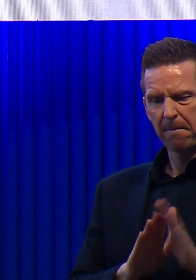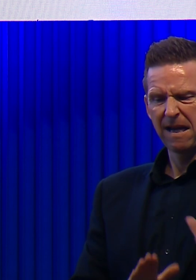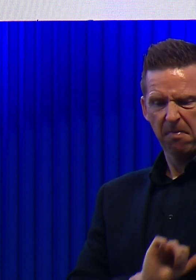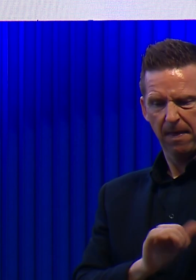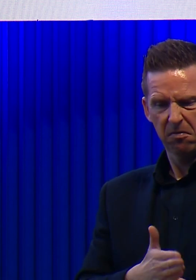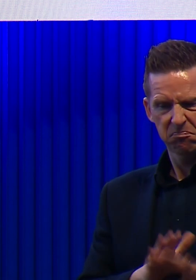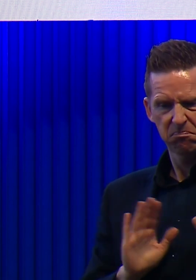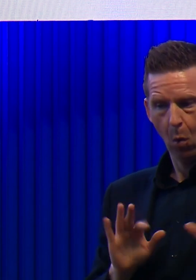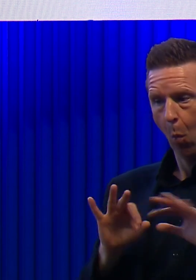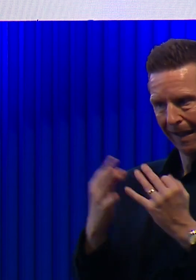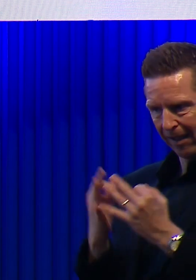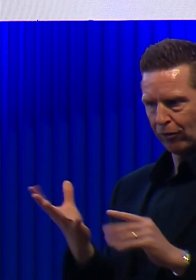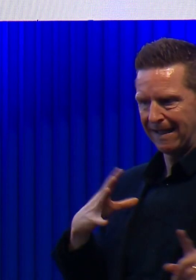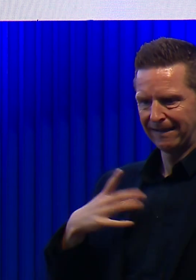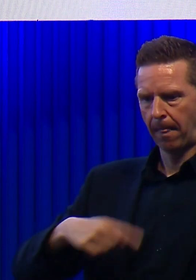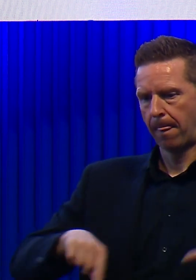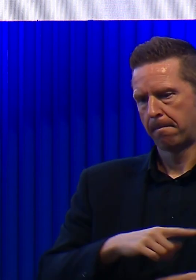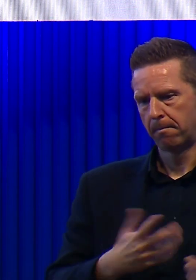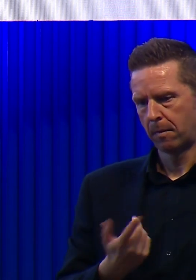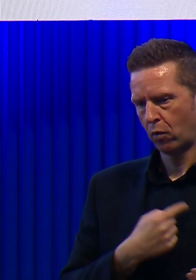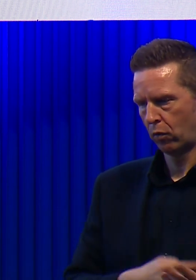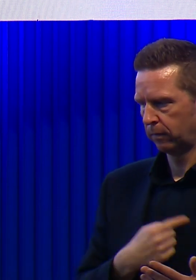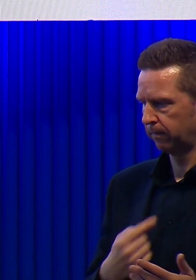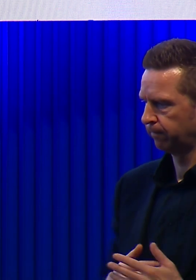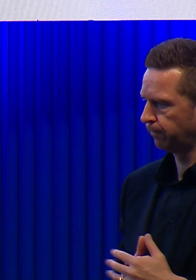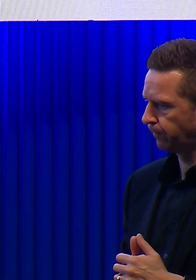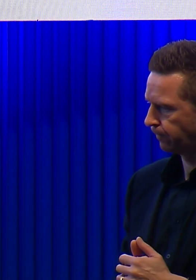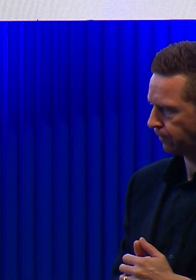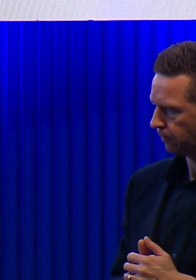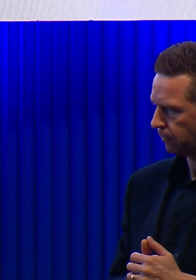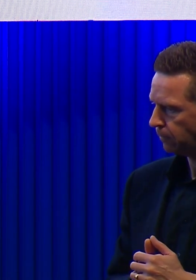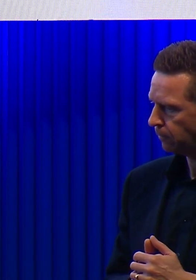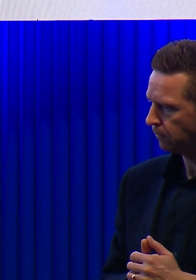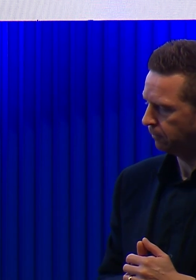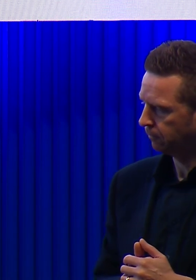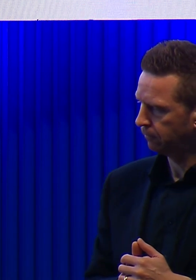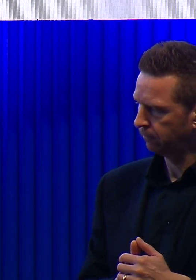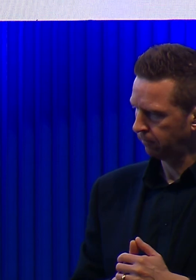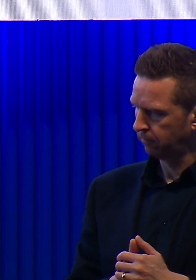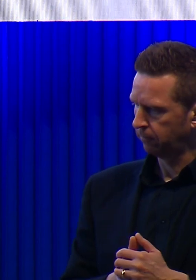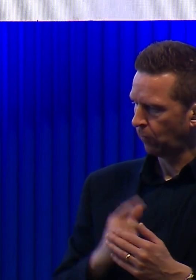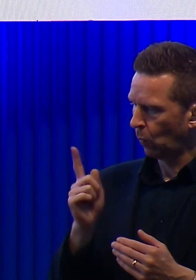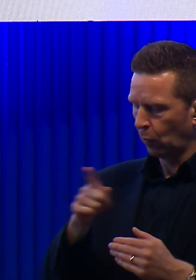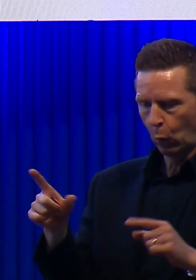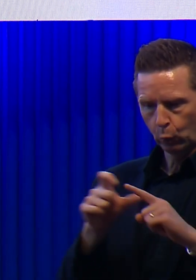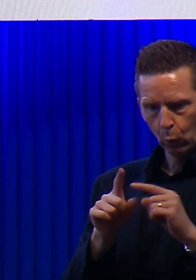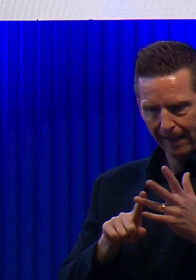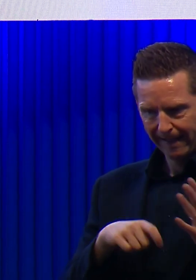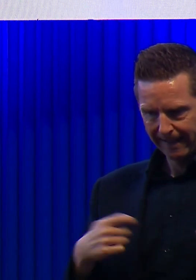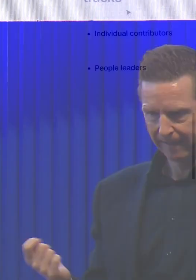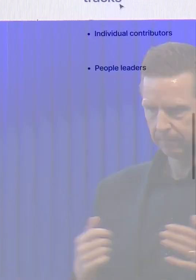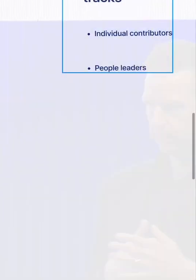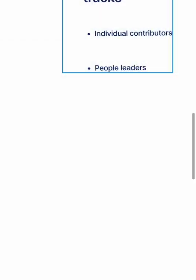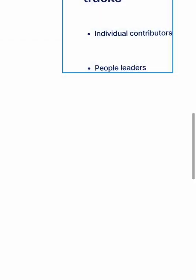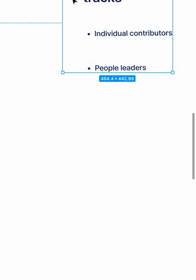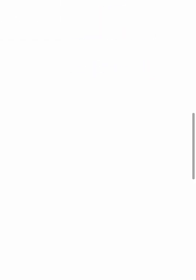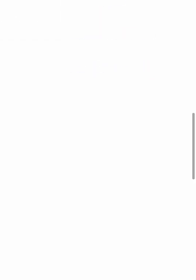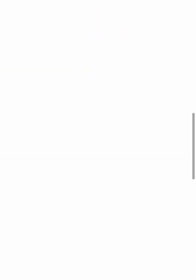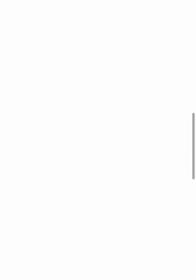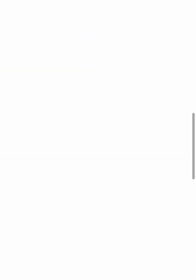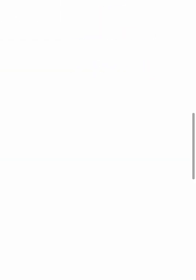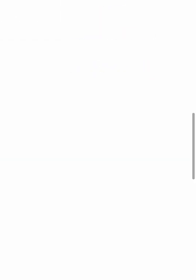similar to what I said before, if you want to contribute to one of these disciplines and the